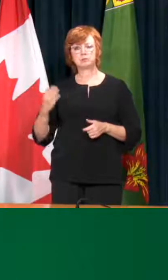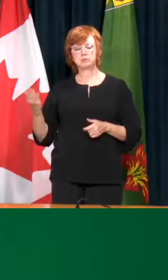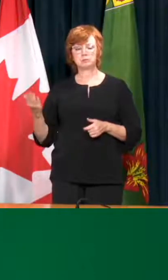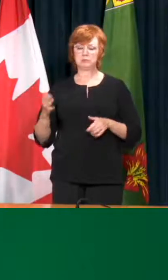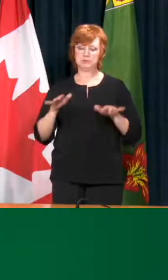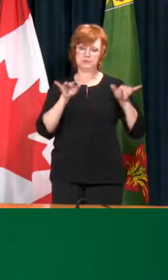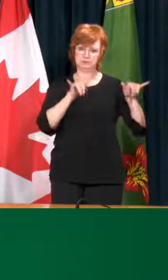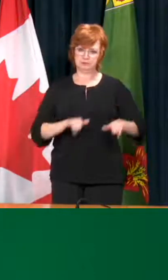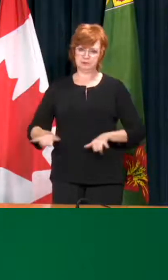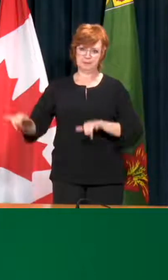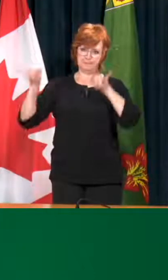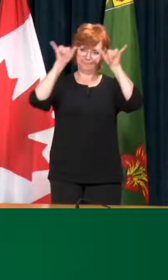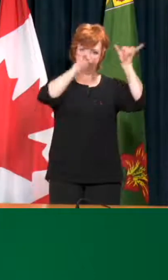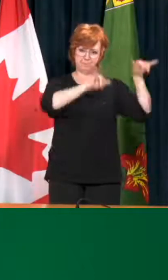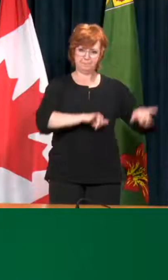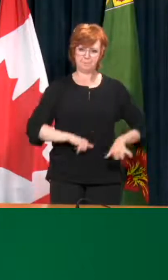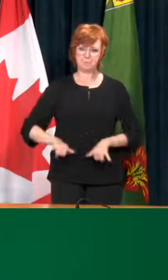for